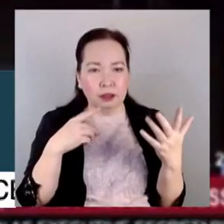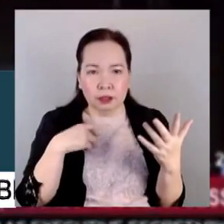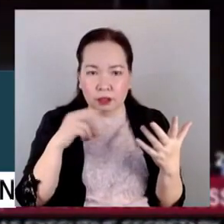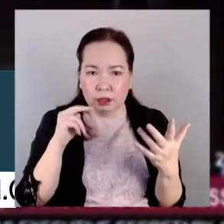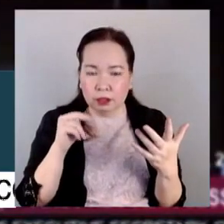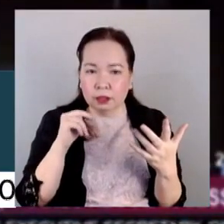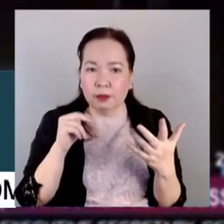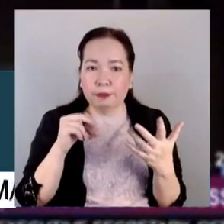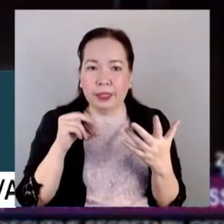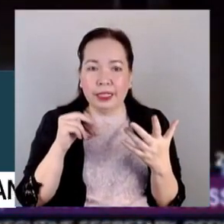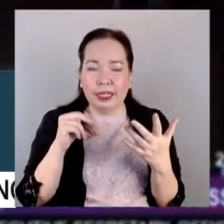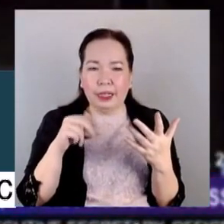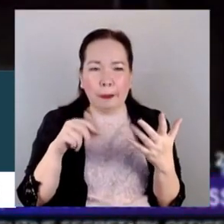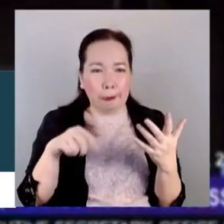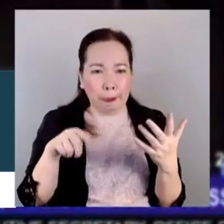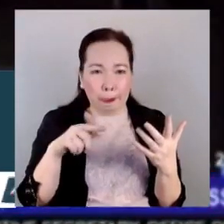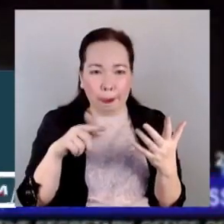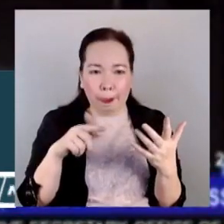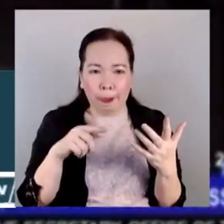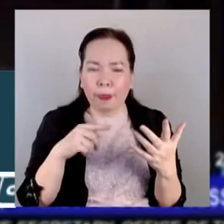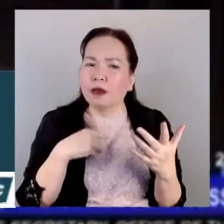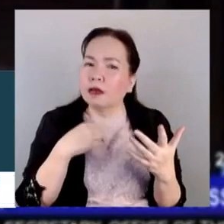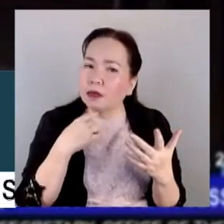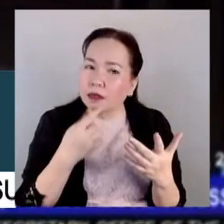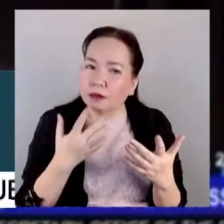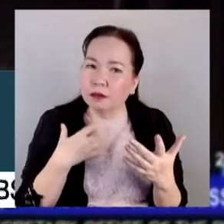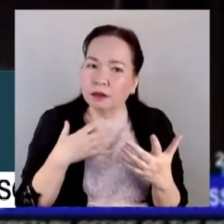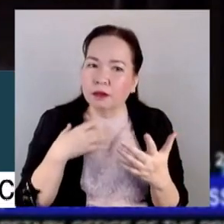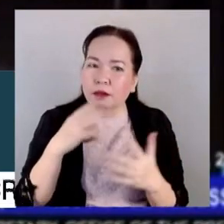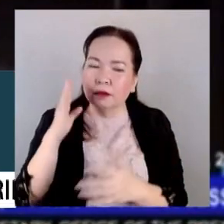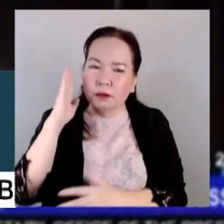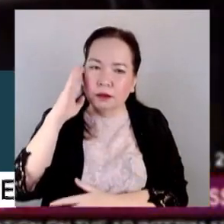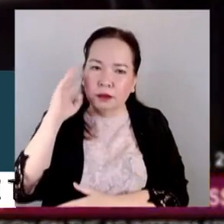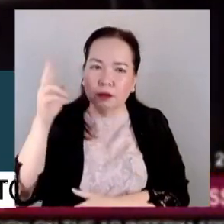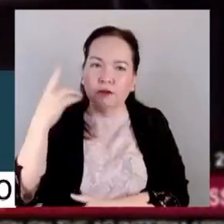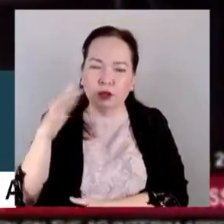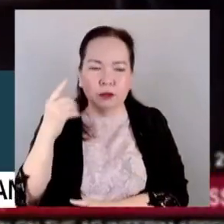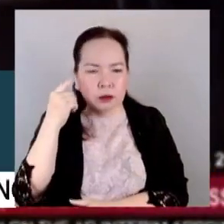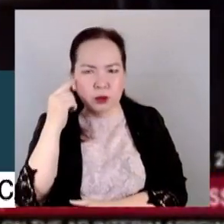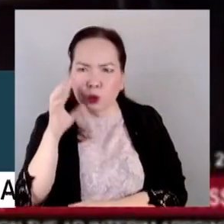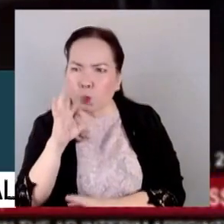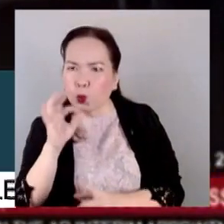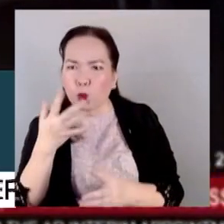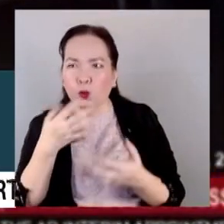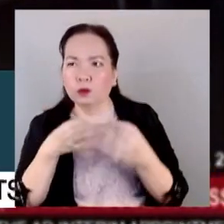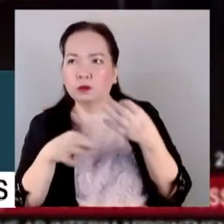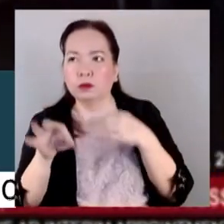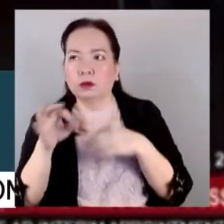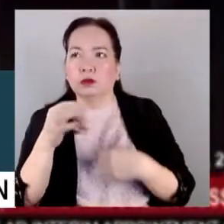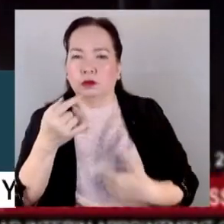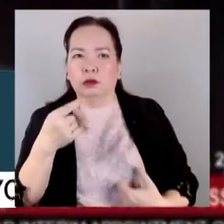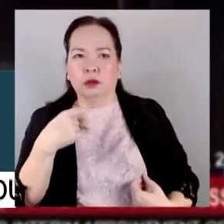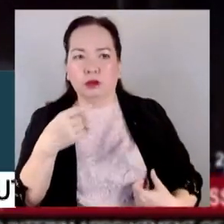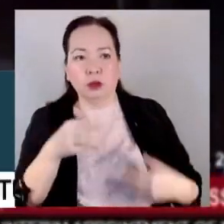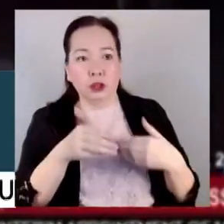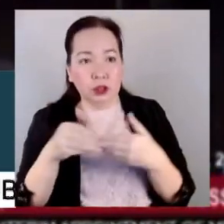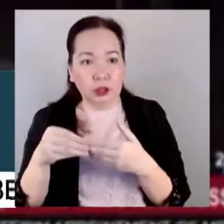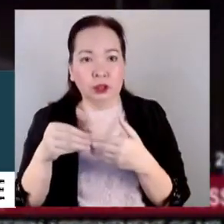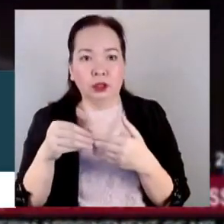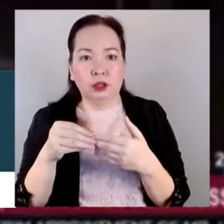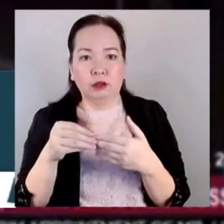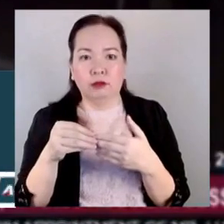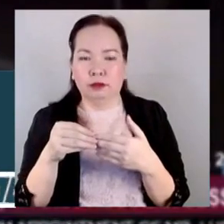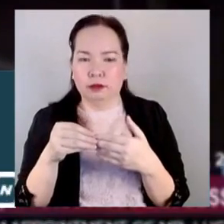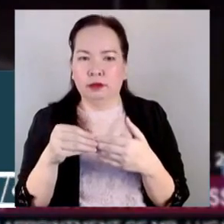of Agriculture. Bersamin says President Marcos is already considering several people to lead the department, which Marcos currently